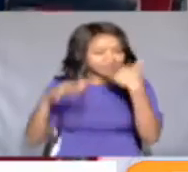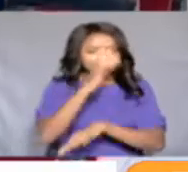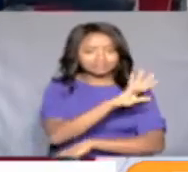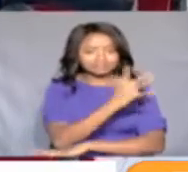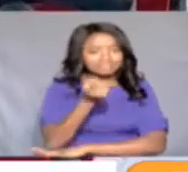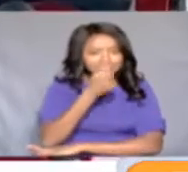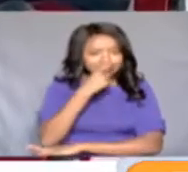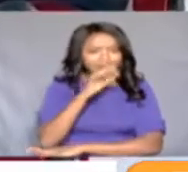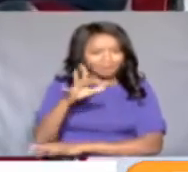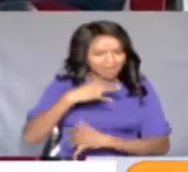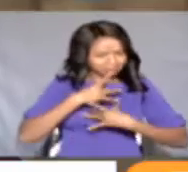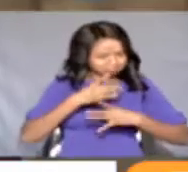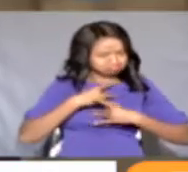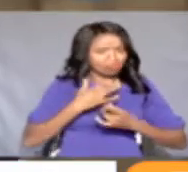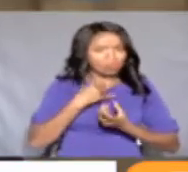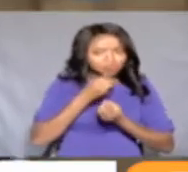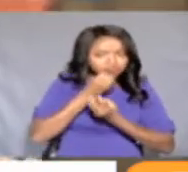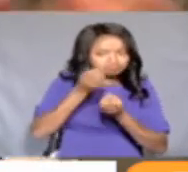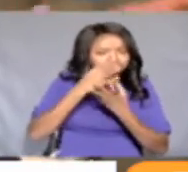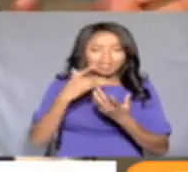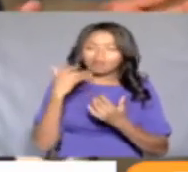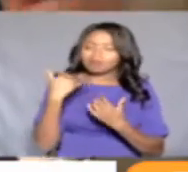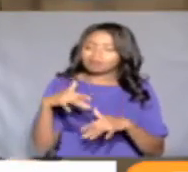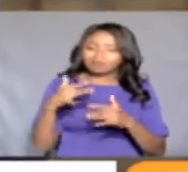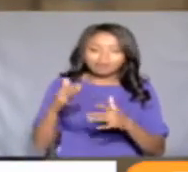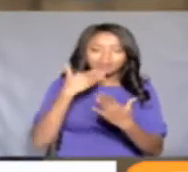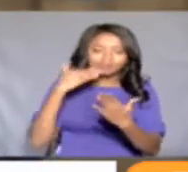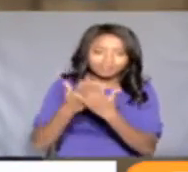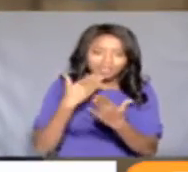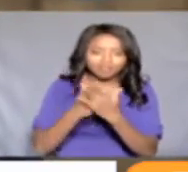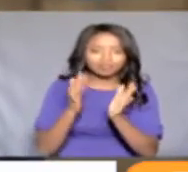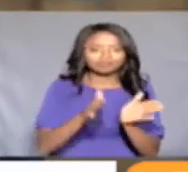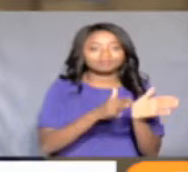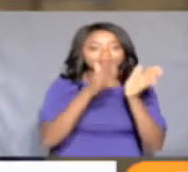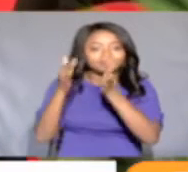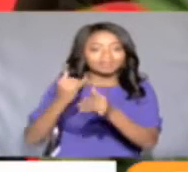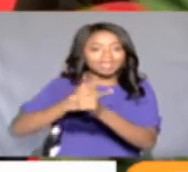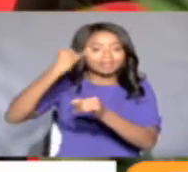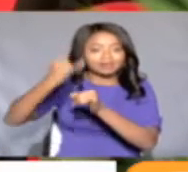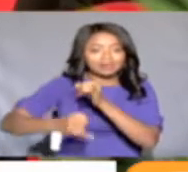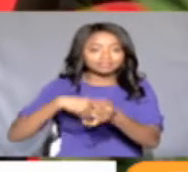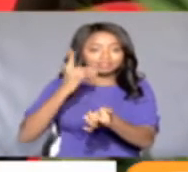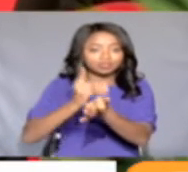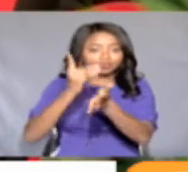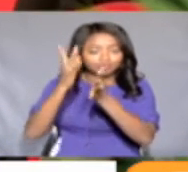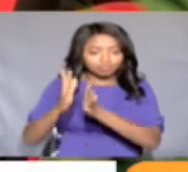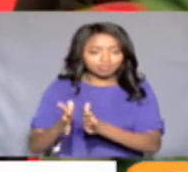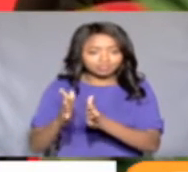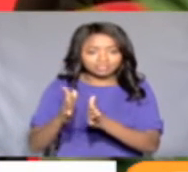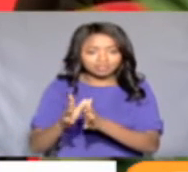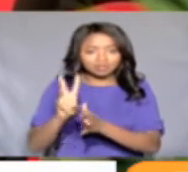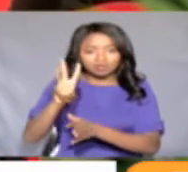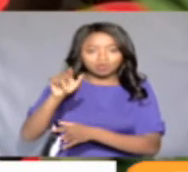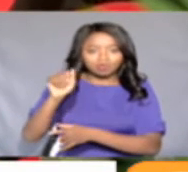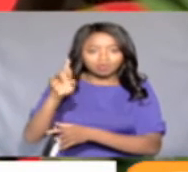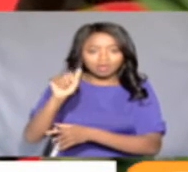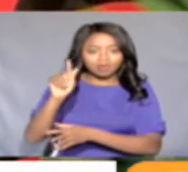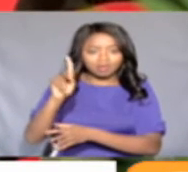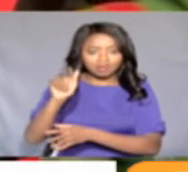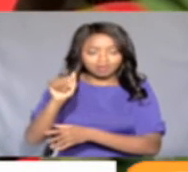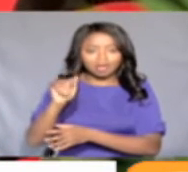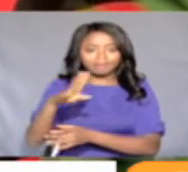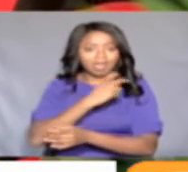who really had some interesting insights to share with us. Thank you for joining us today as well. And last but not least, we had Dr. Waraka Mwamlole, who's